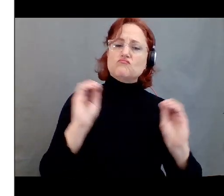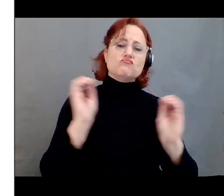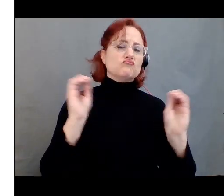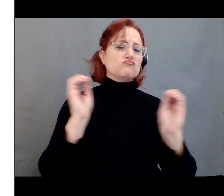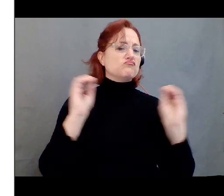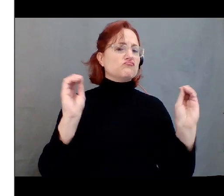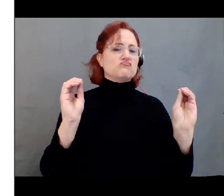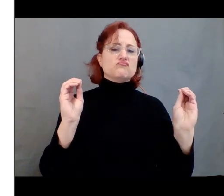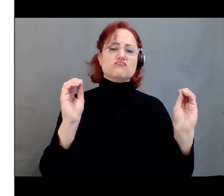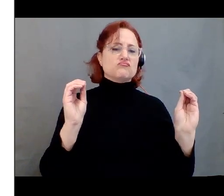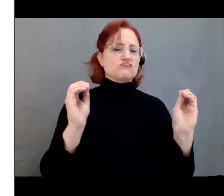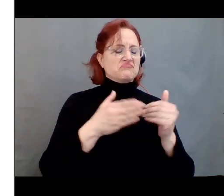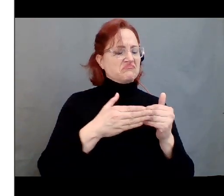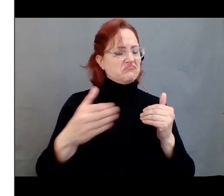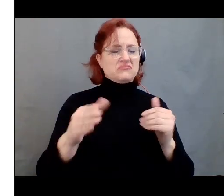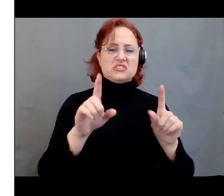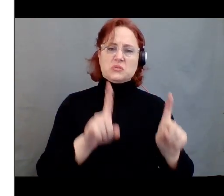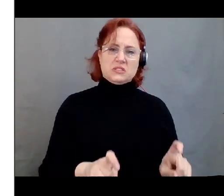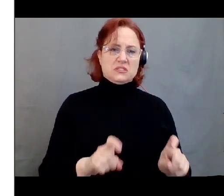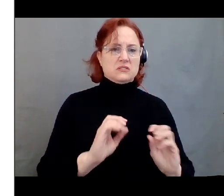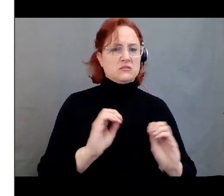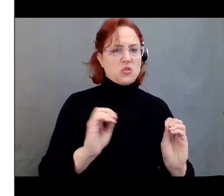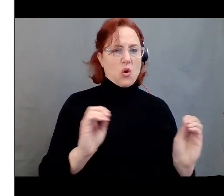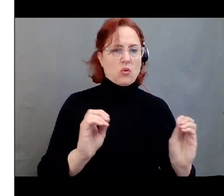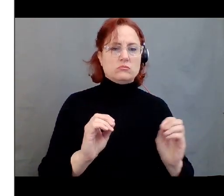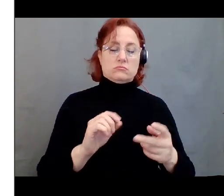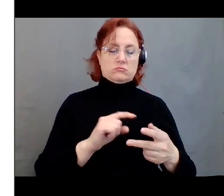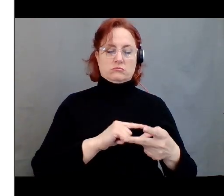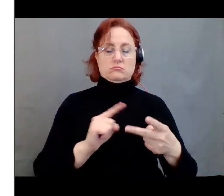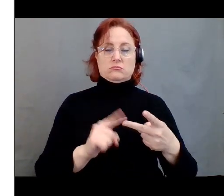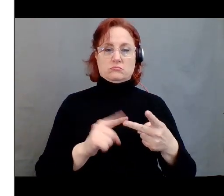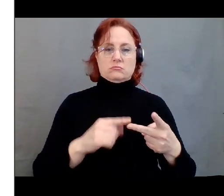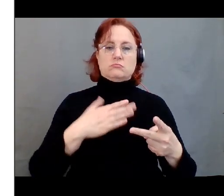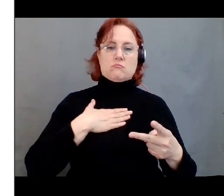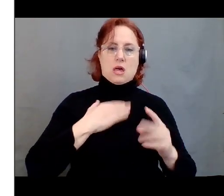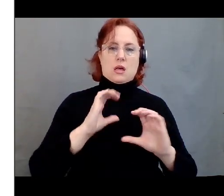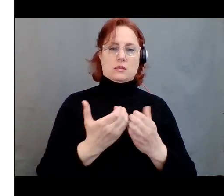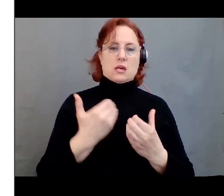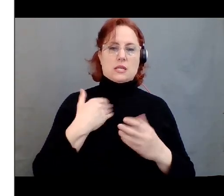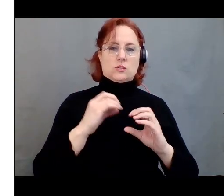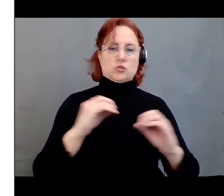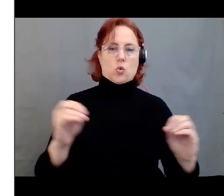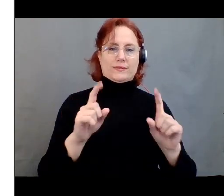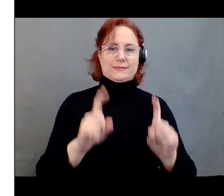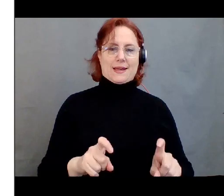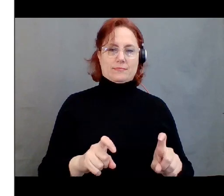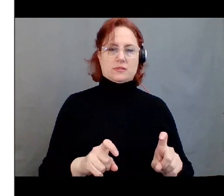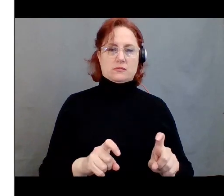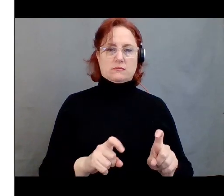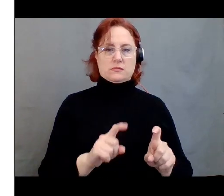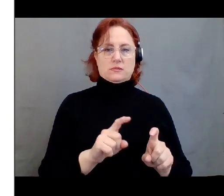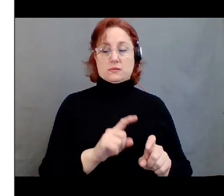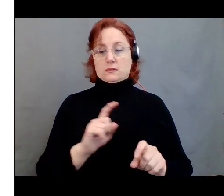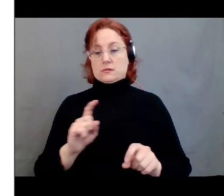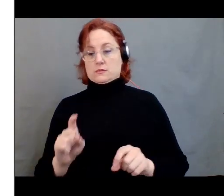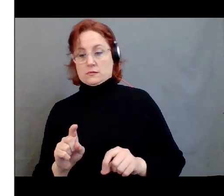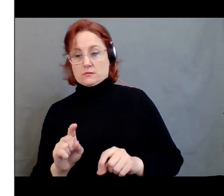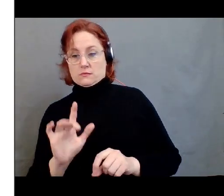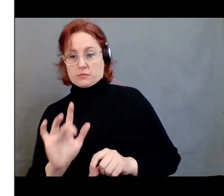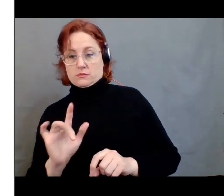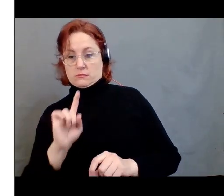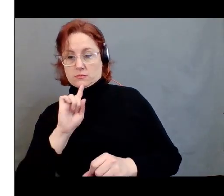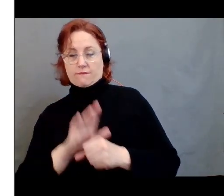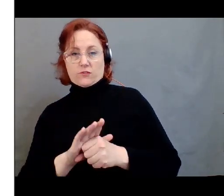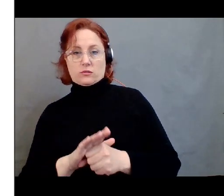in your course, you may select My class has no exams from the same drop-down menu. Once you hit Confirm, no other action